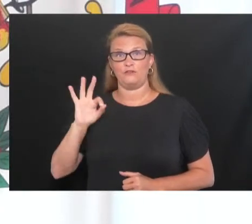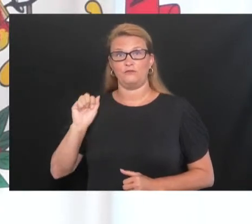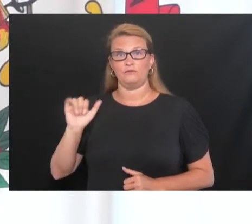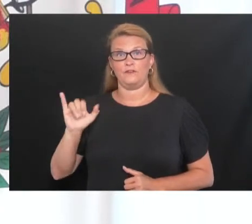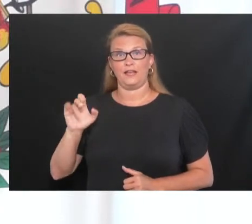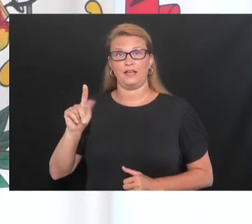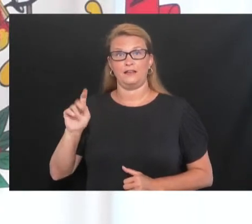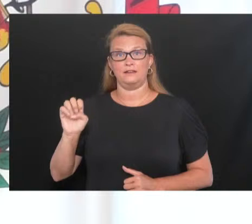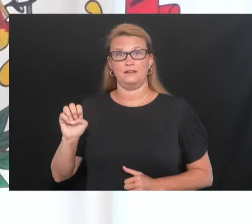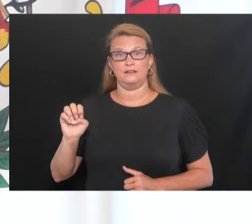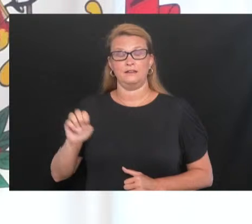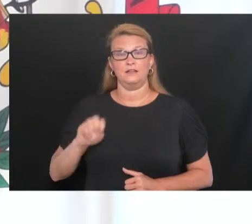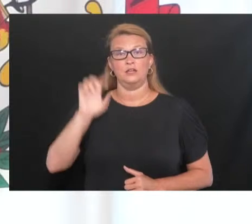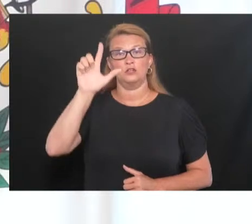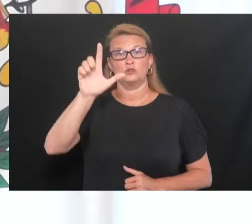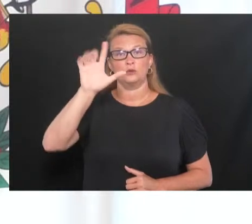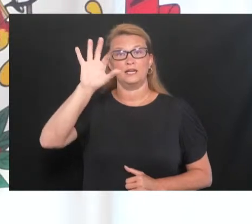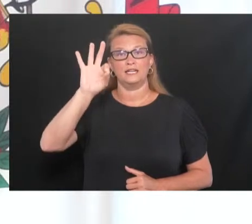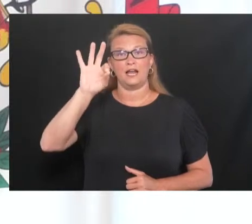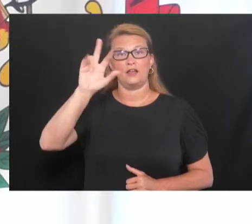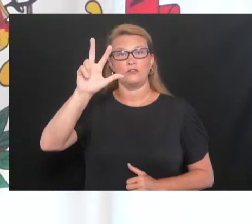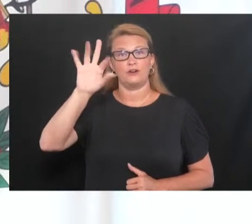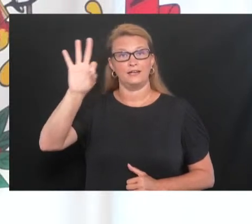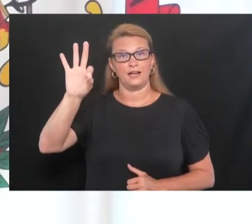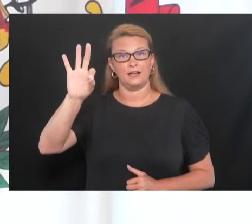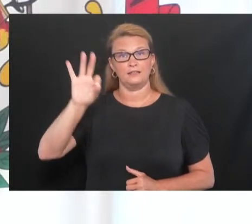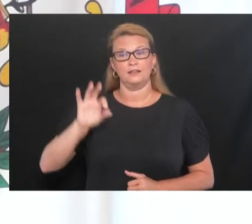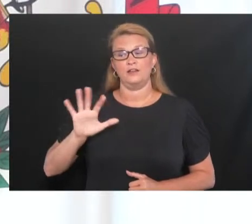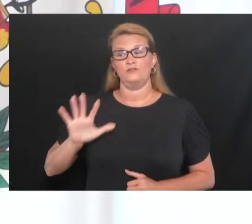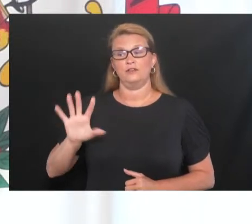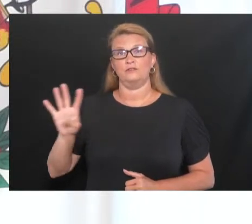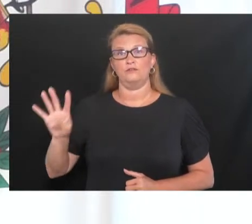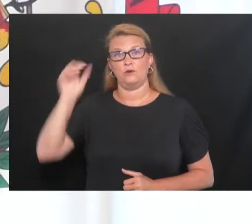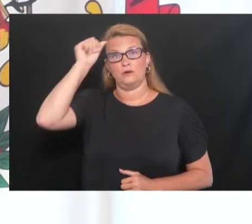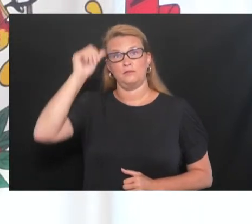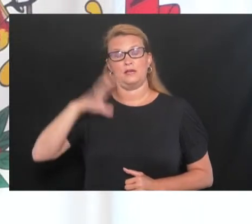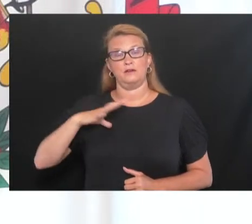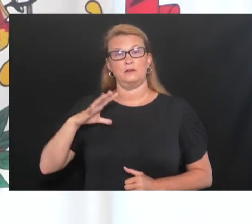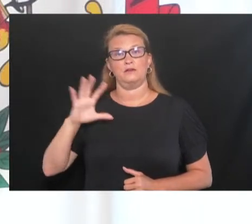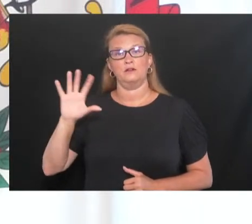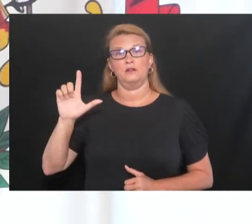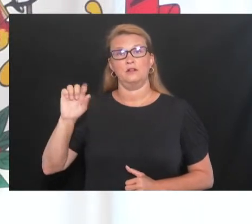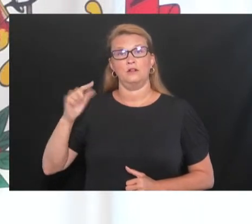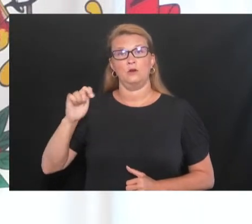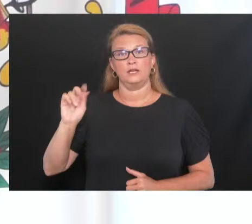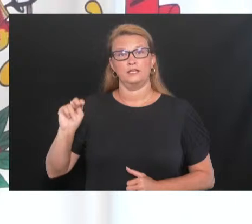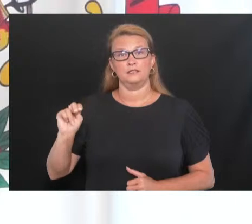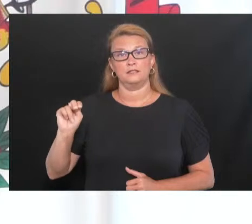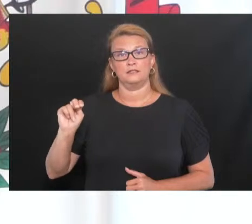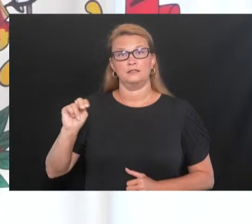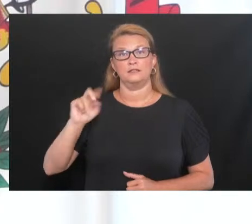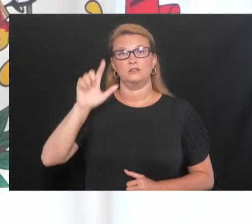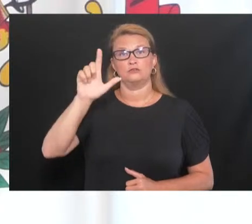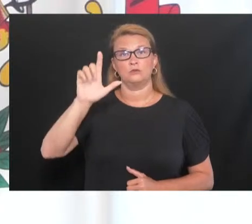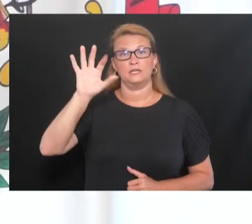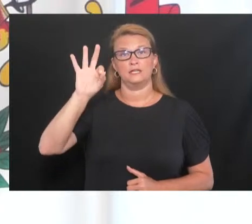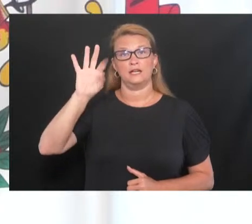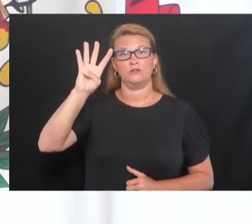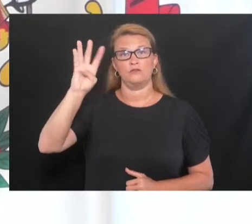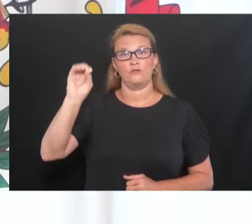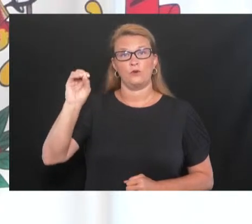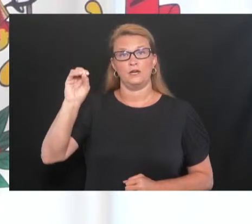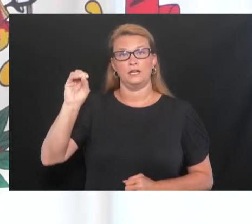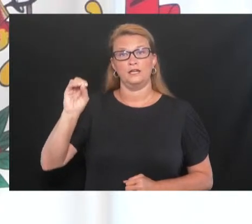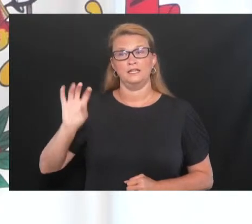County. The 2,939th death is a 54-year-old male from Logan County. Our 2,940th death